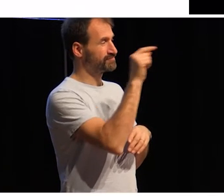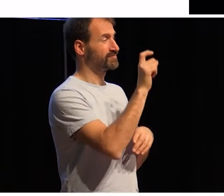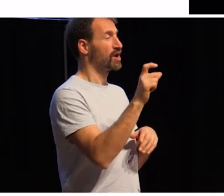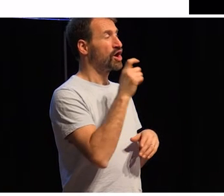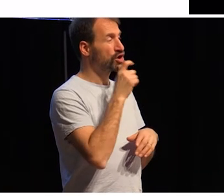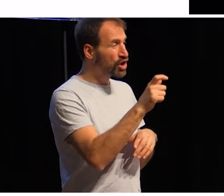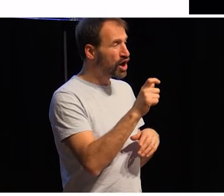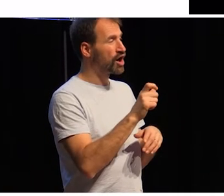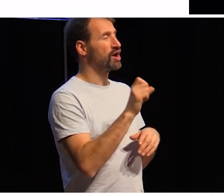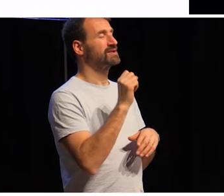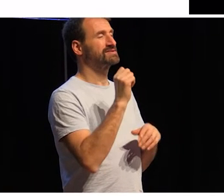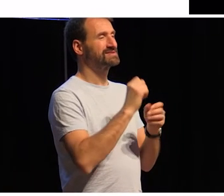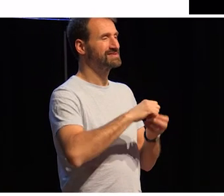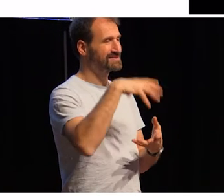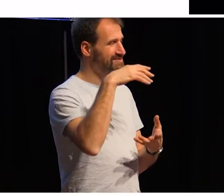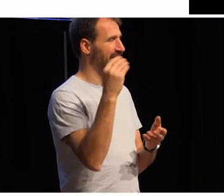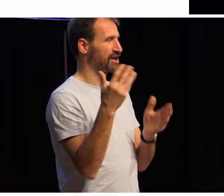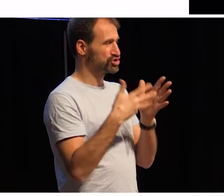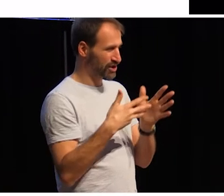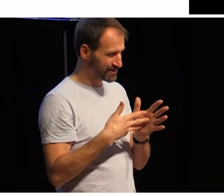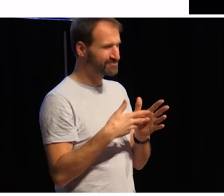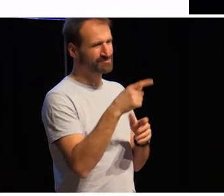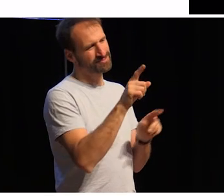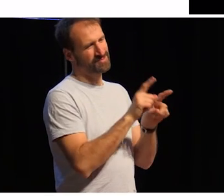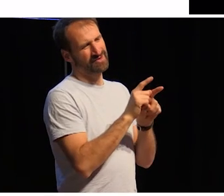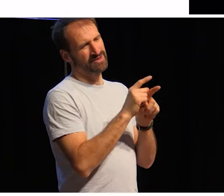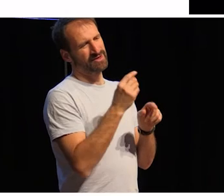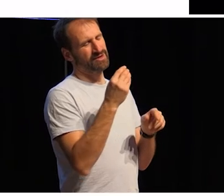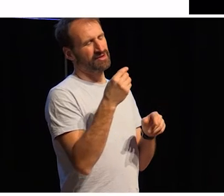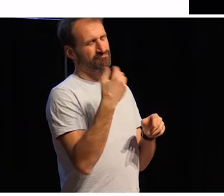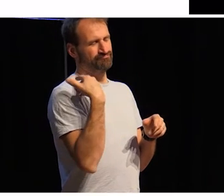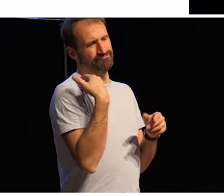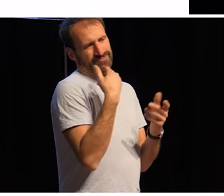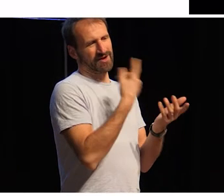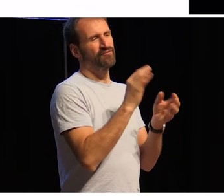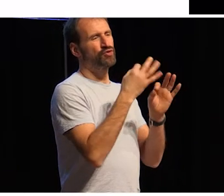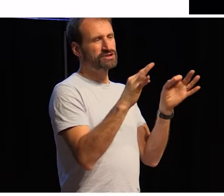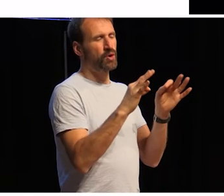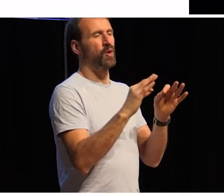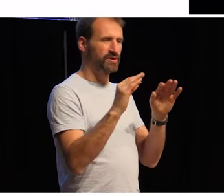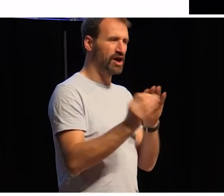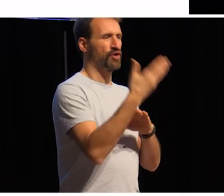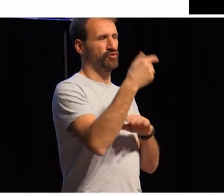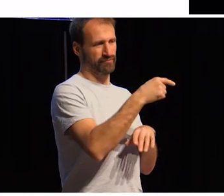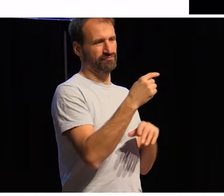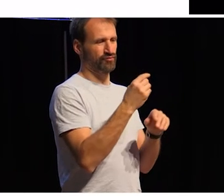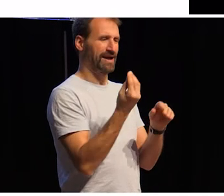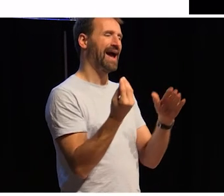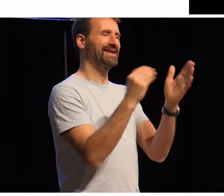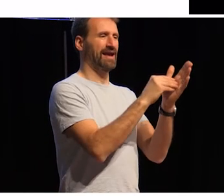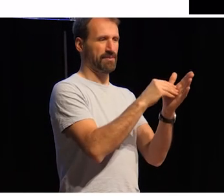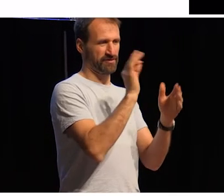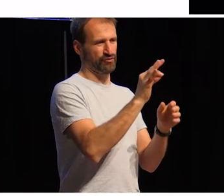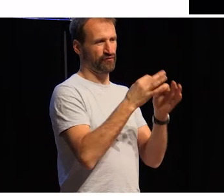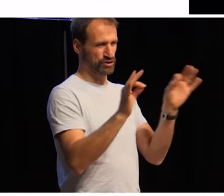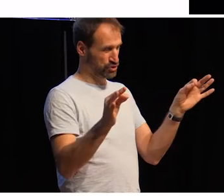So that's a little bit of like preamble stuff, and now where the call stack check is underlined, that's where we enter the function. We have